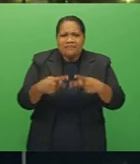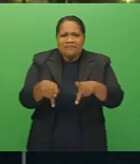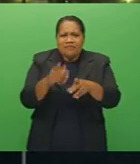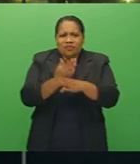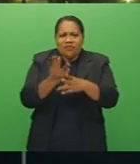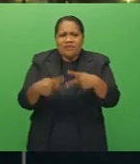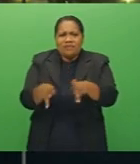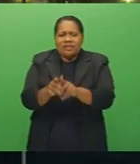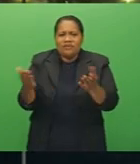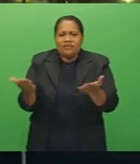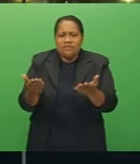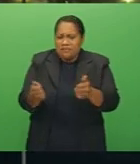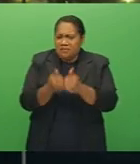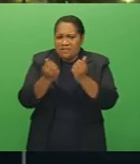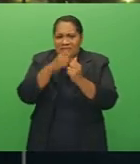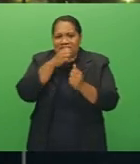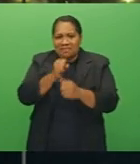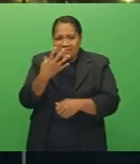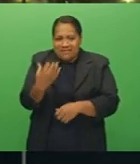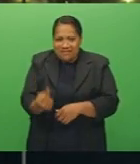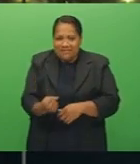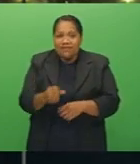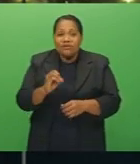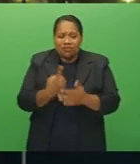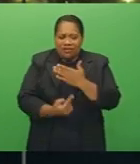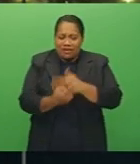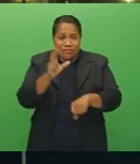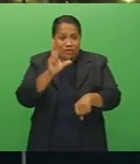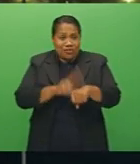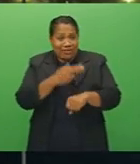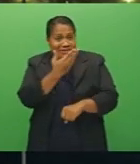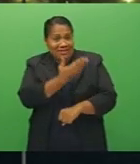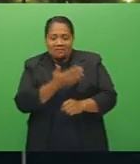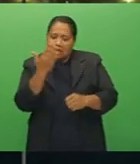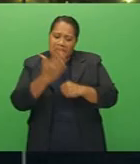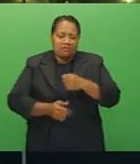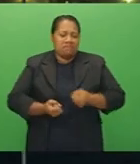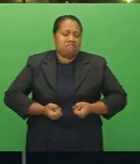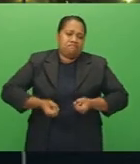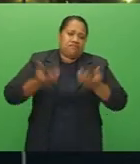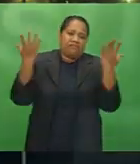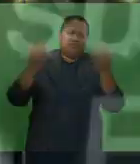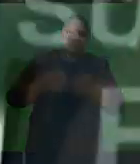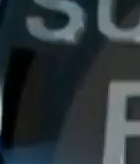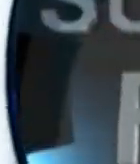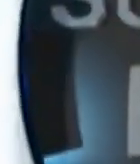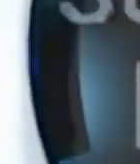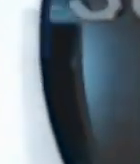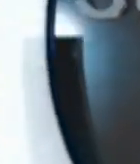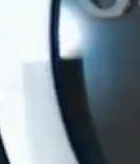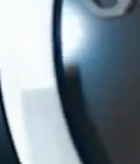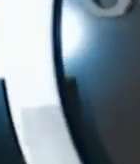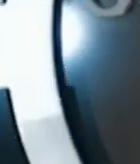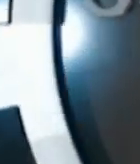numerous hurdles, Dr. Mangubai never gave up. Jeshulal with tonight's success story.